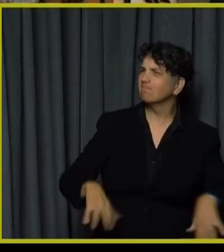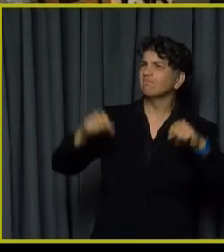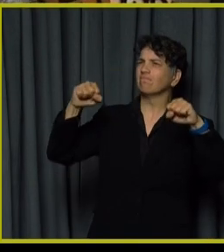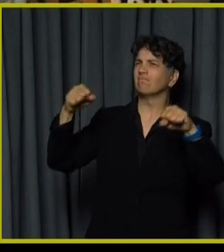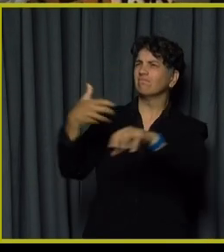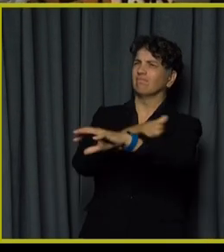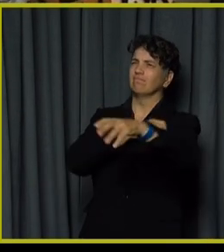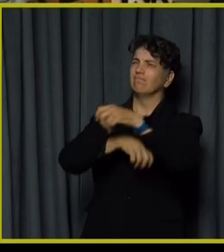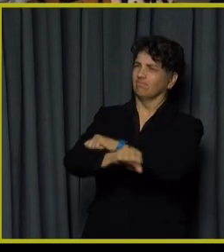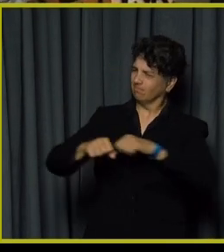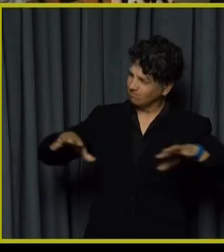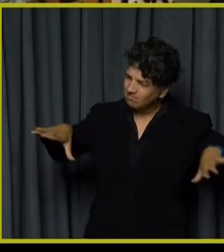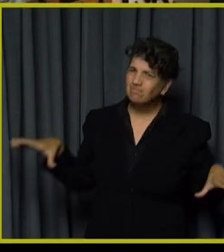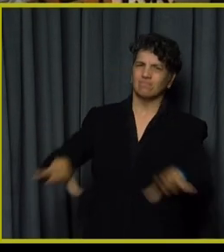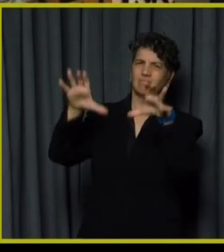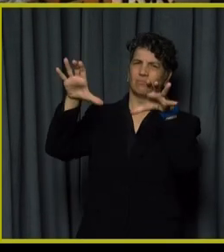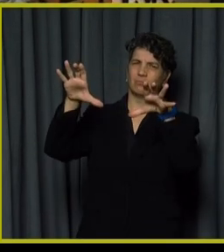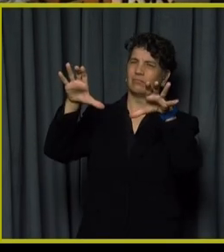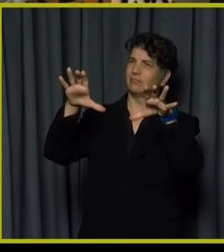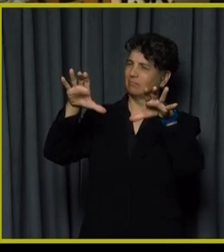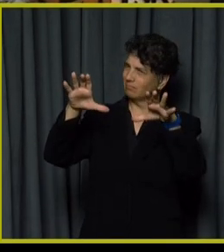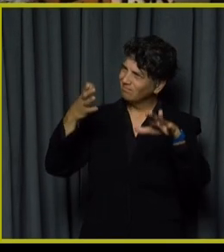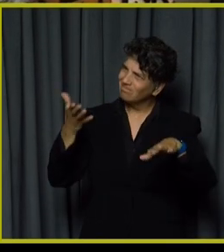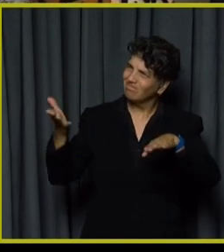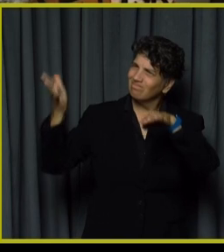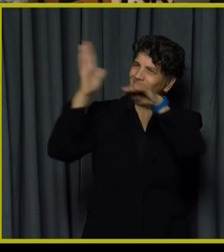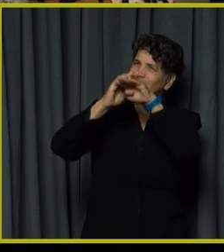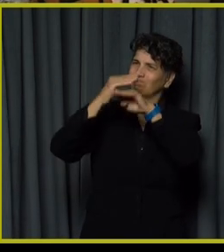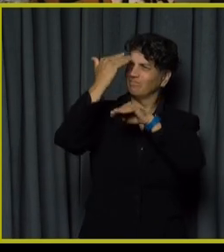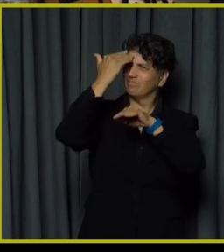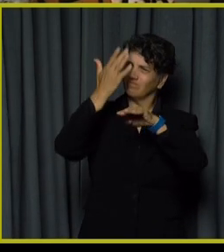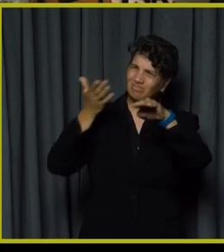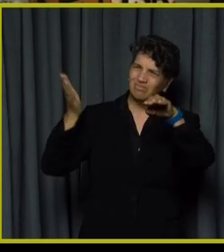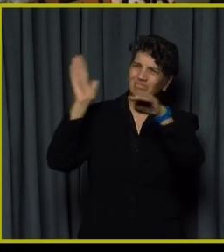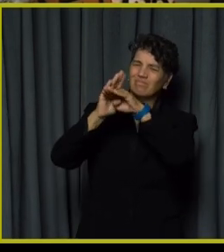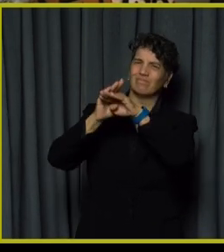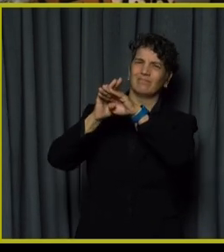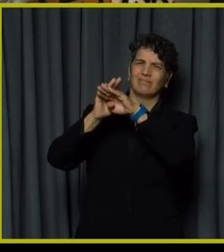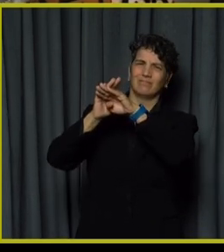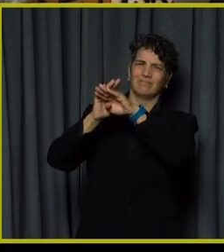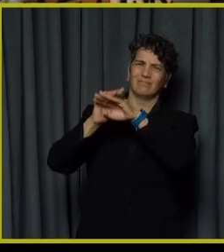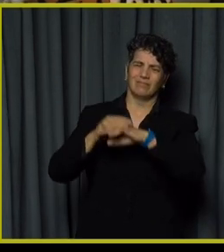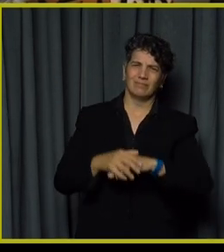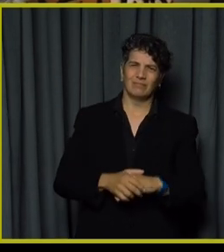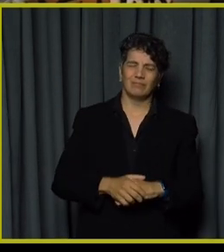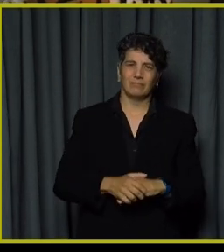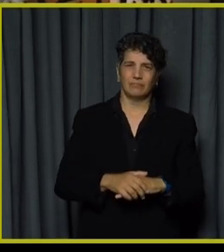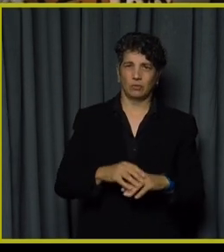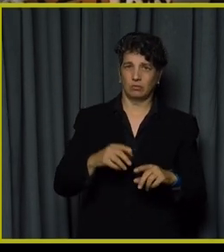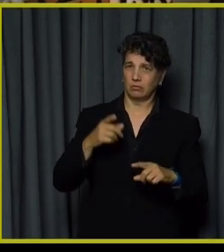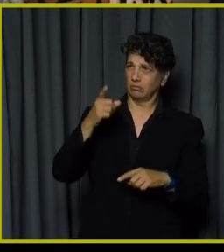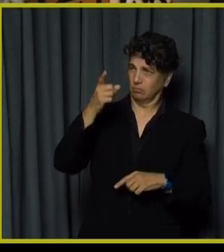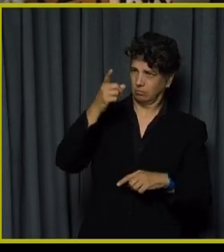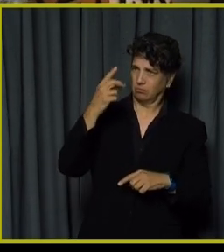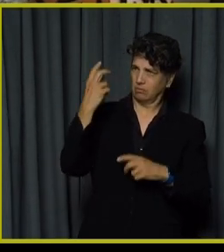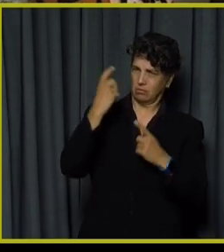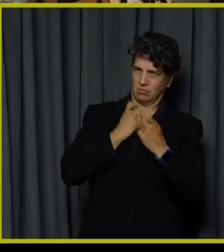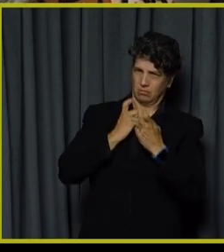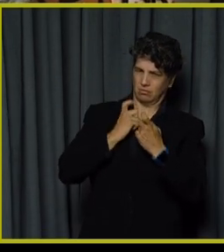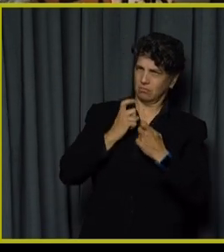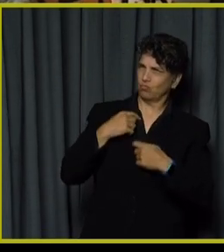up. And when we look at the series of questions that we're raising questions